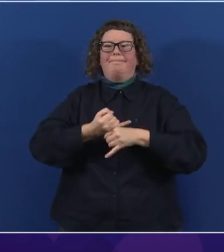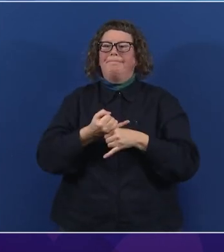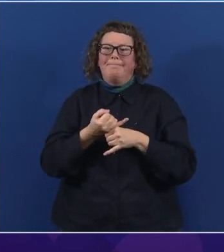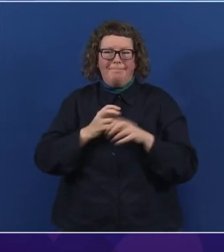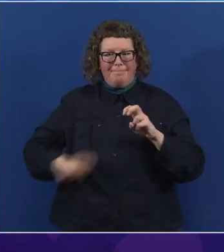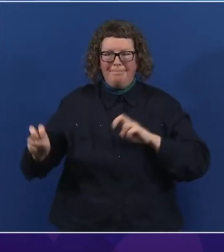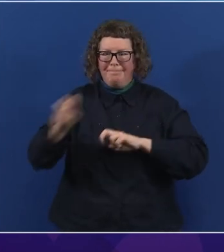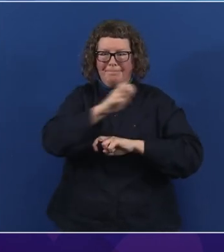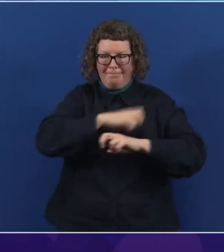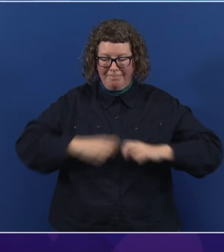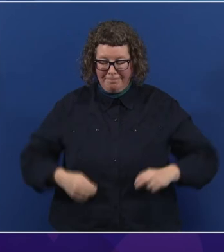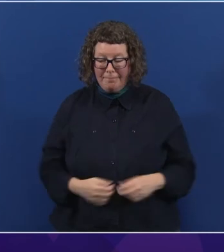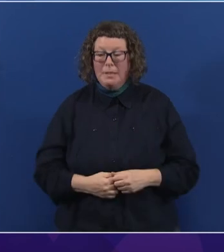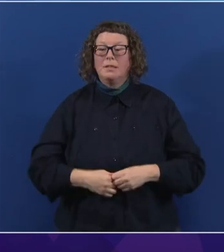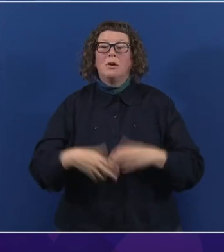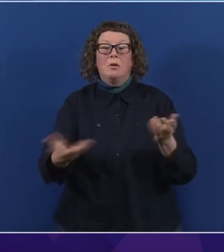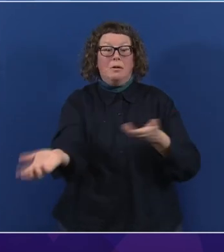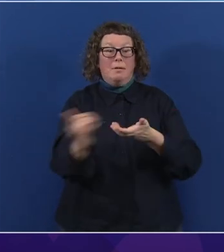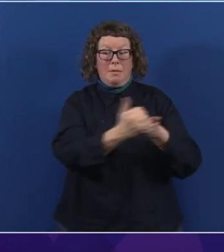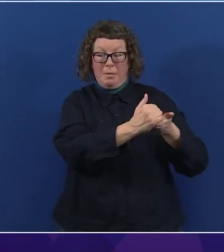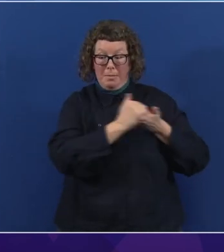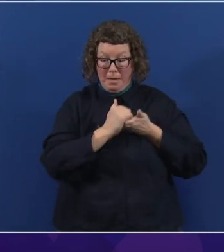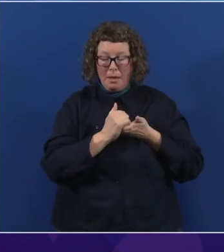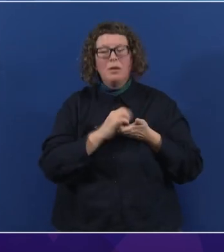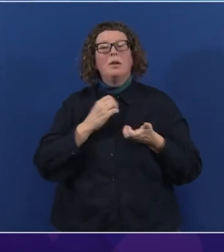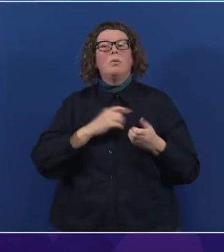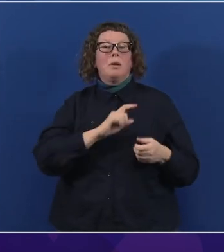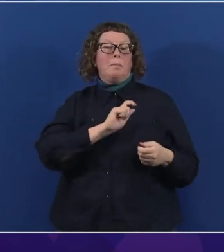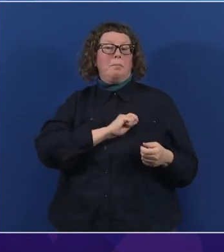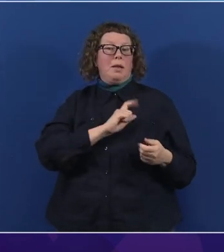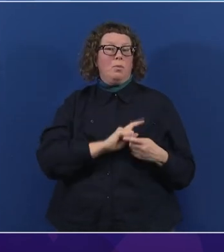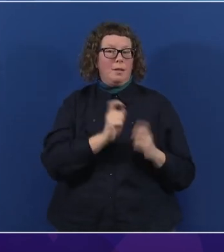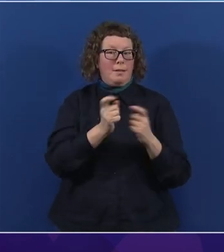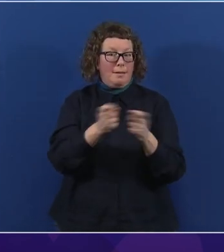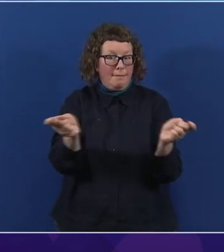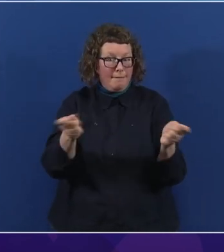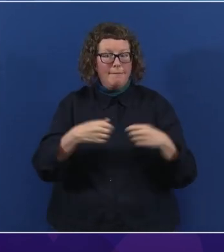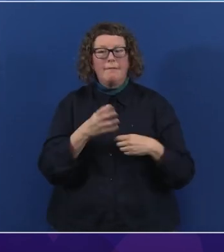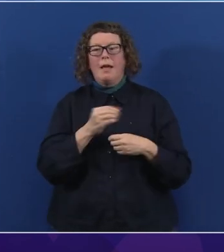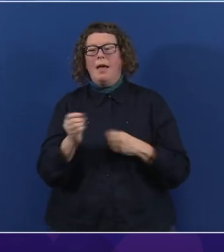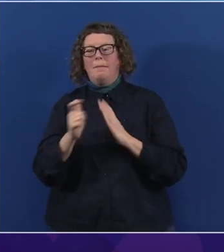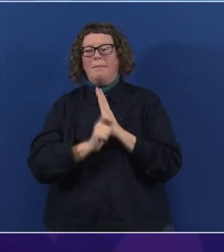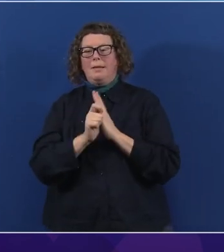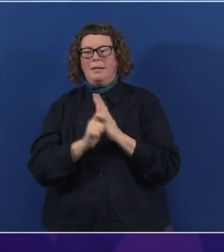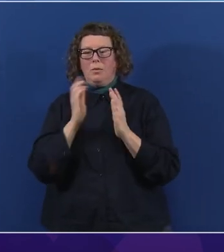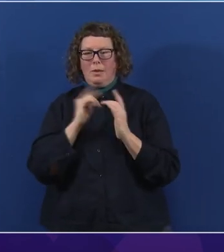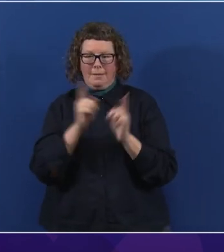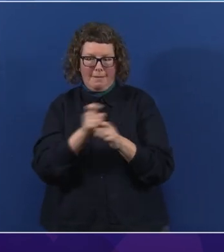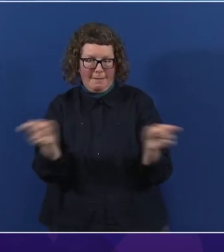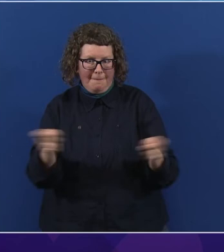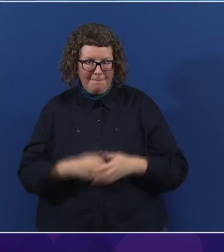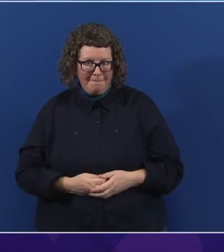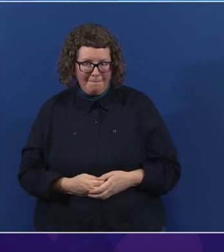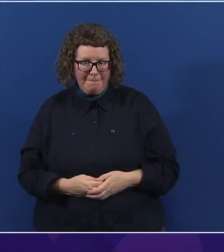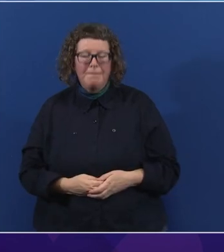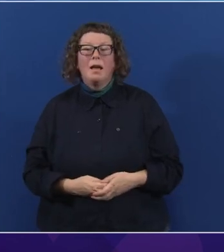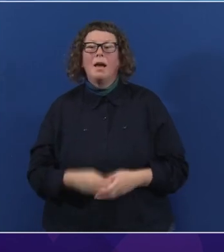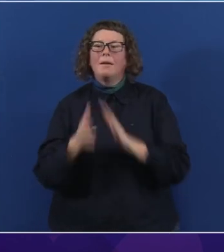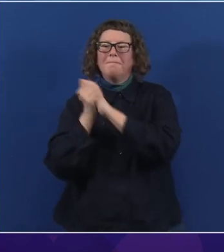institution's alumni pin and our award-winning alumni magazine link, courtesy of SAIT's Alumni and Development Department.